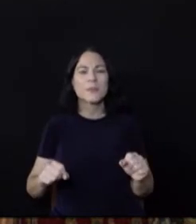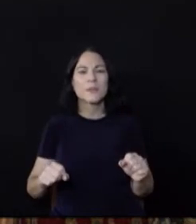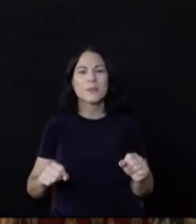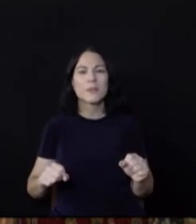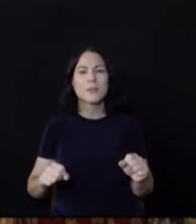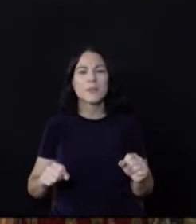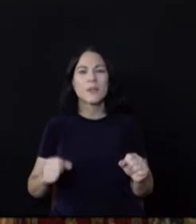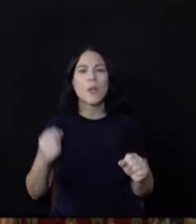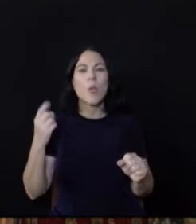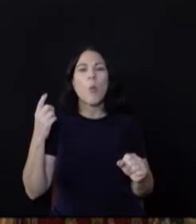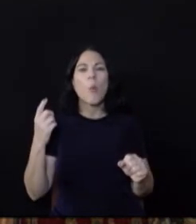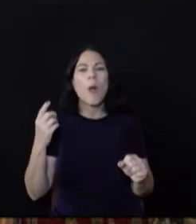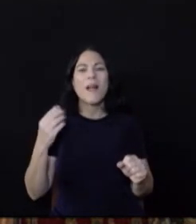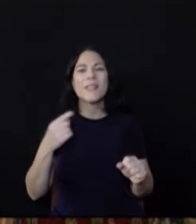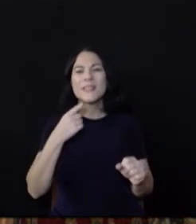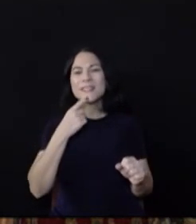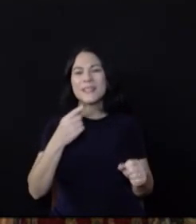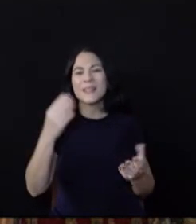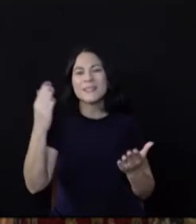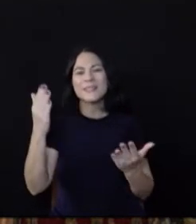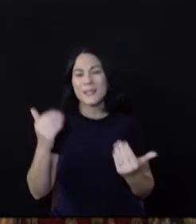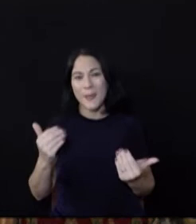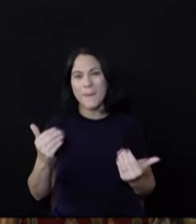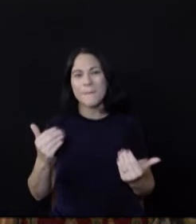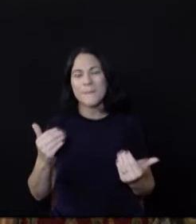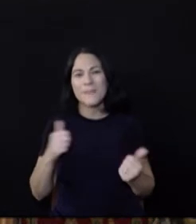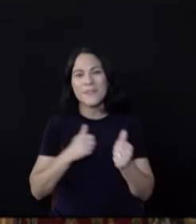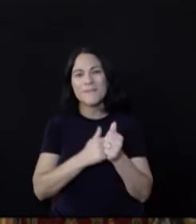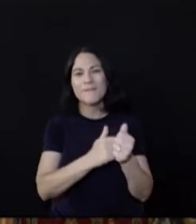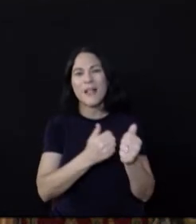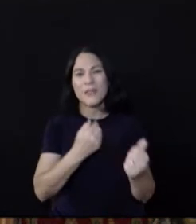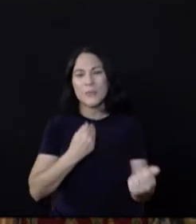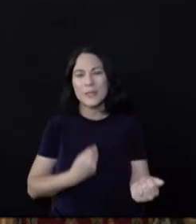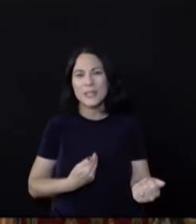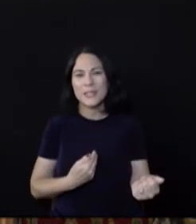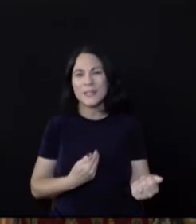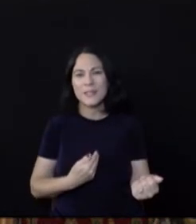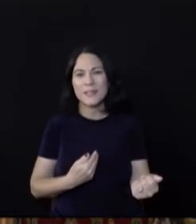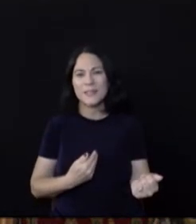the one who still says, come, follow me.